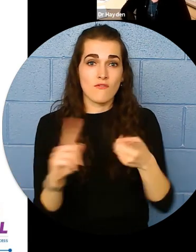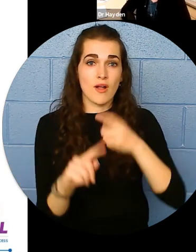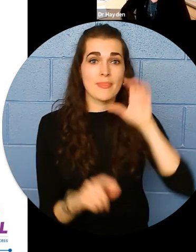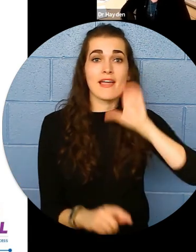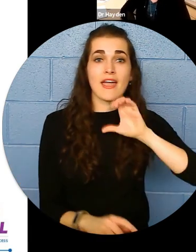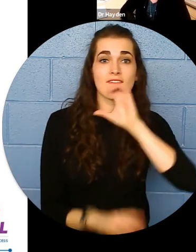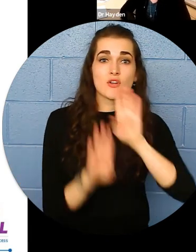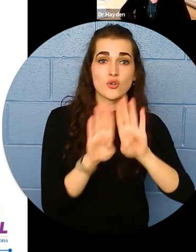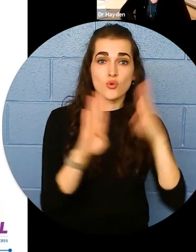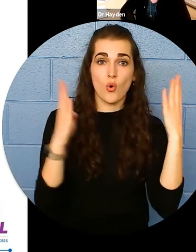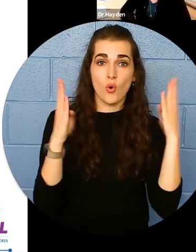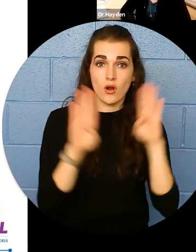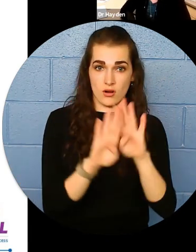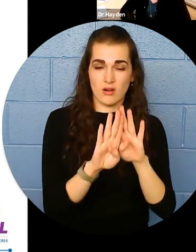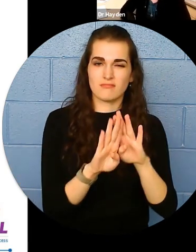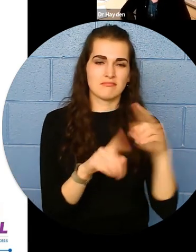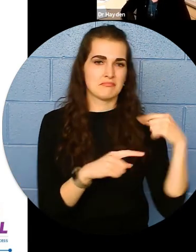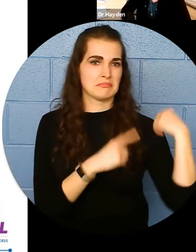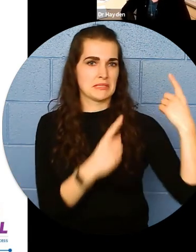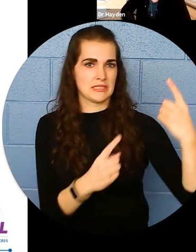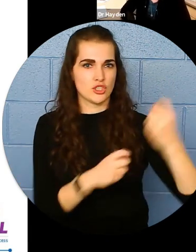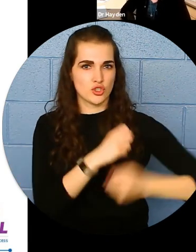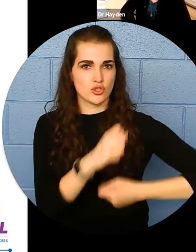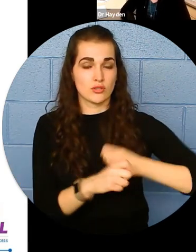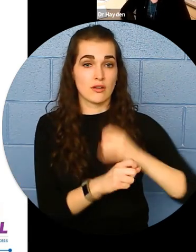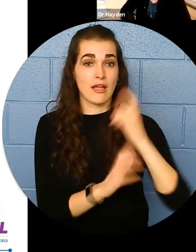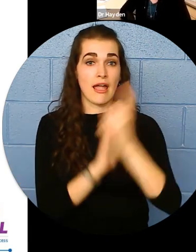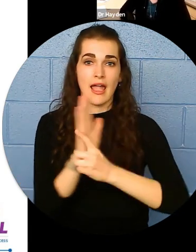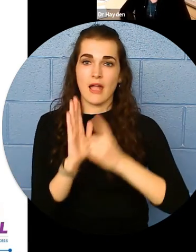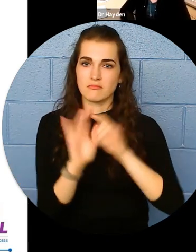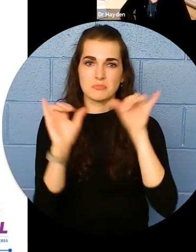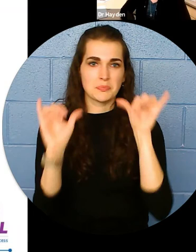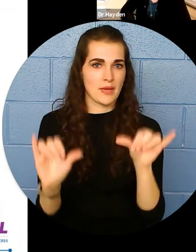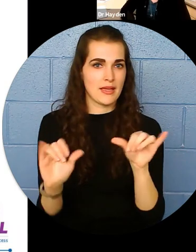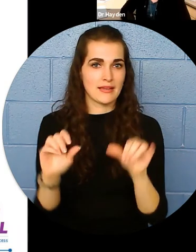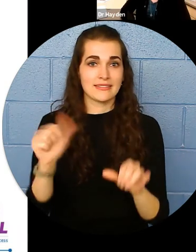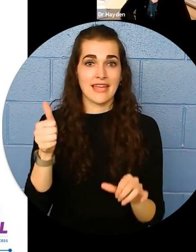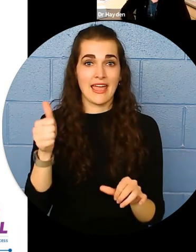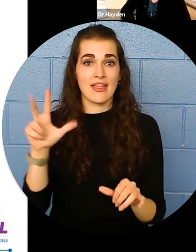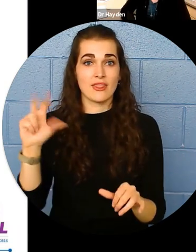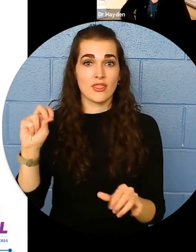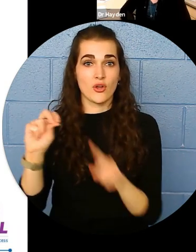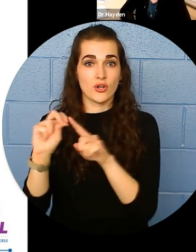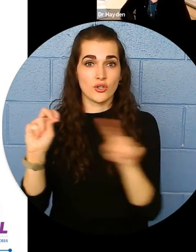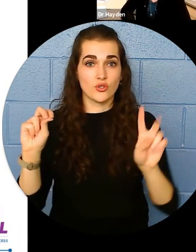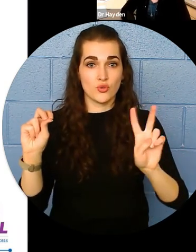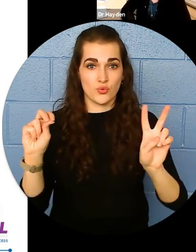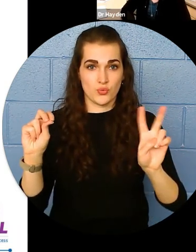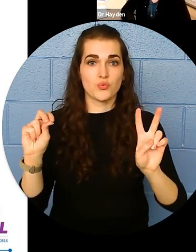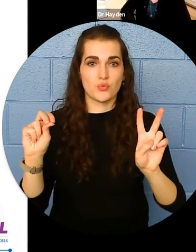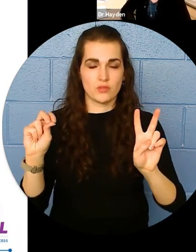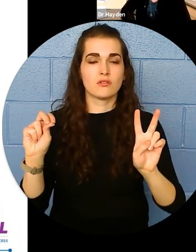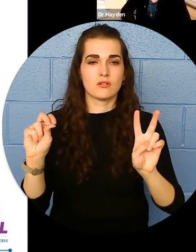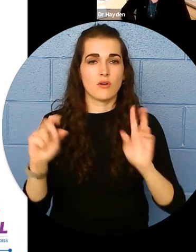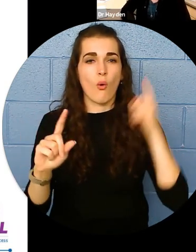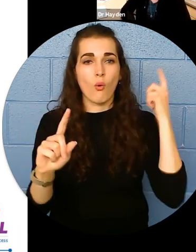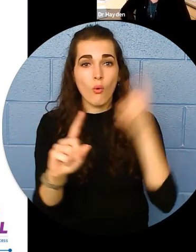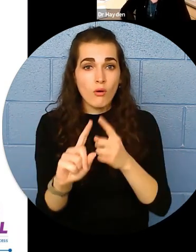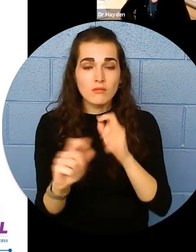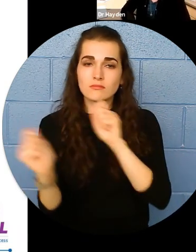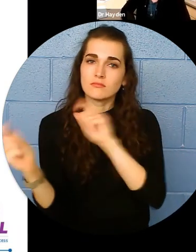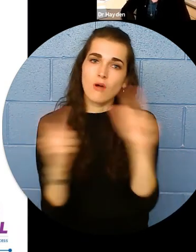door as we have been doing all year. Those hours will remain from 10:30 to 2 p.m. And again, our goal is to